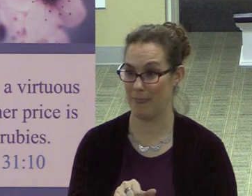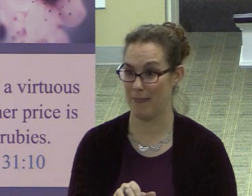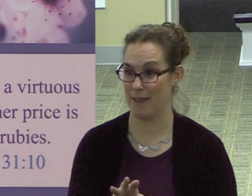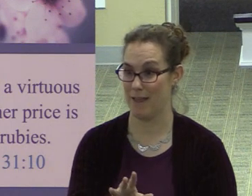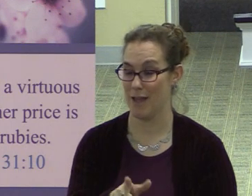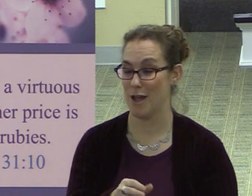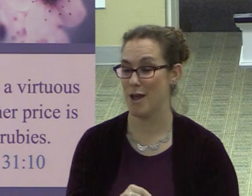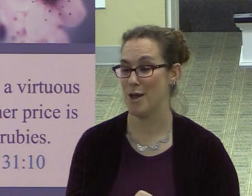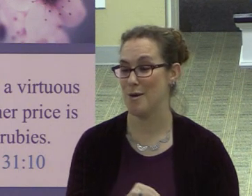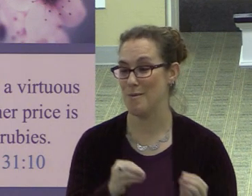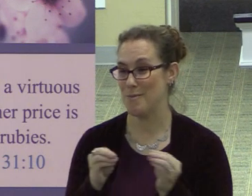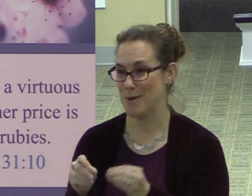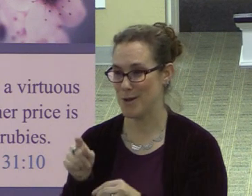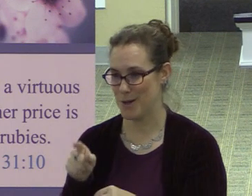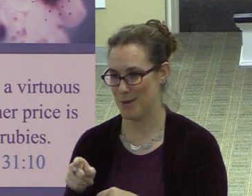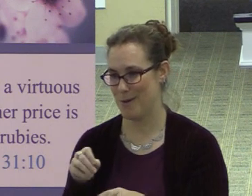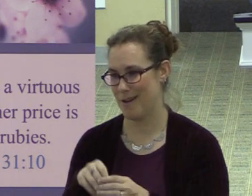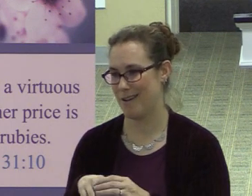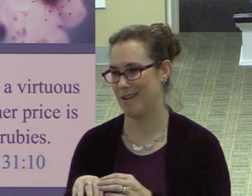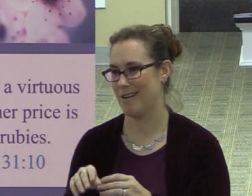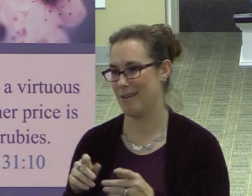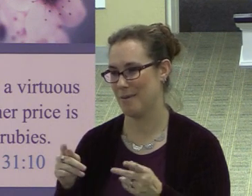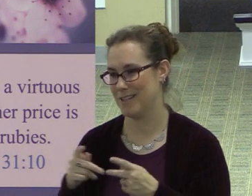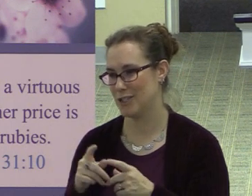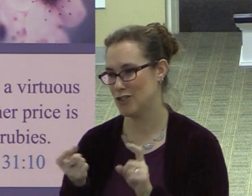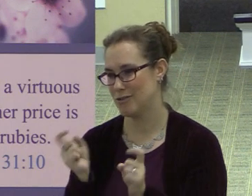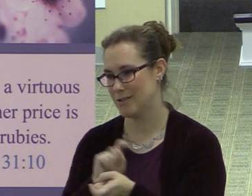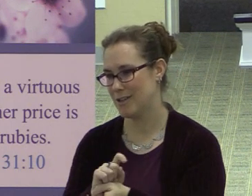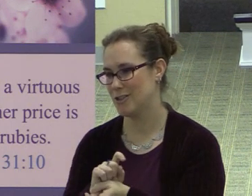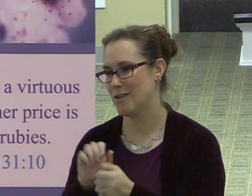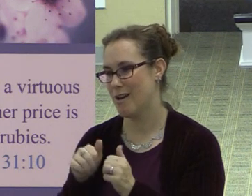you in a Belsiphon. You got to change how you think.